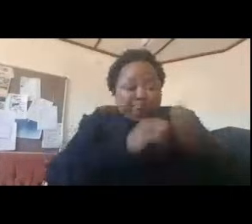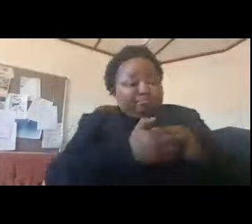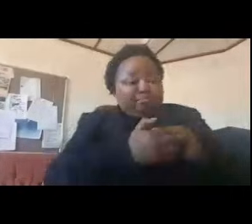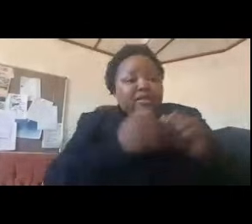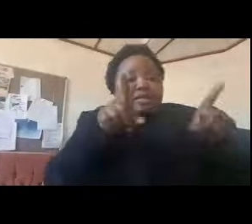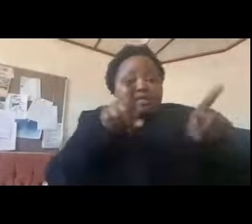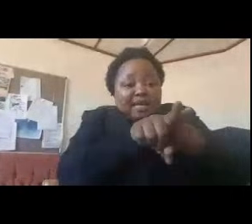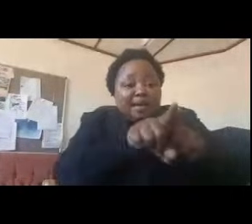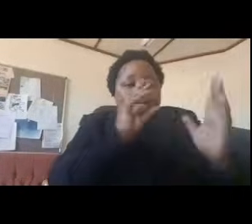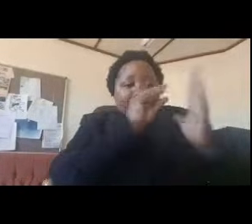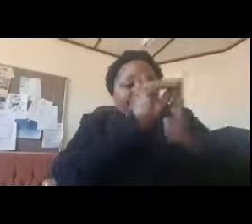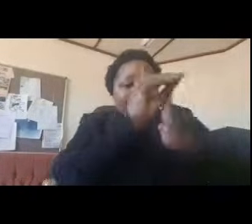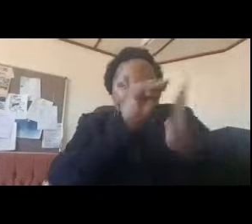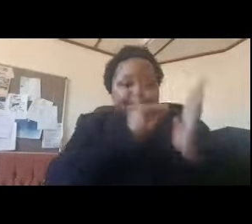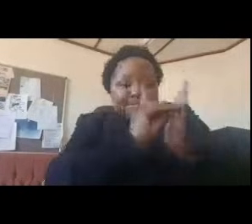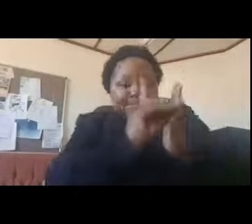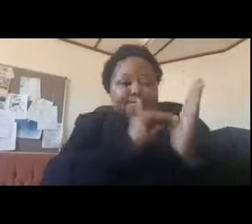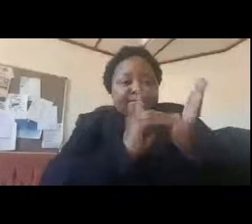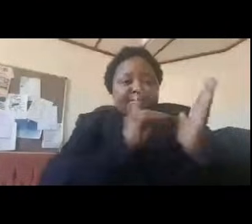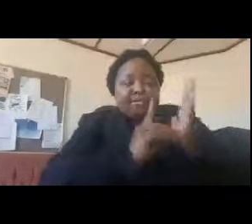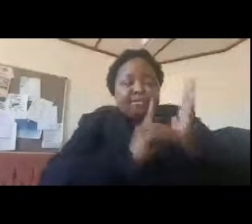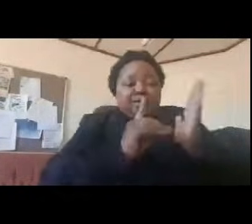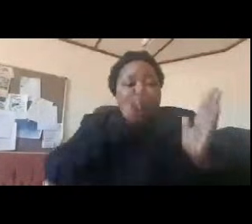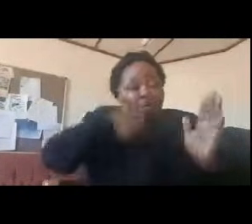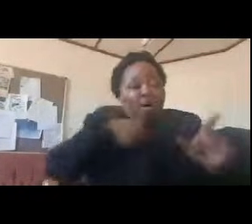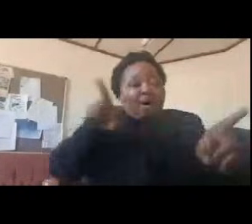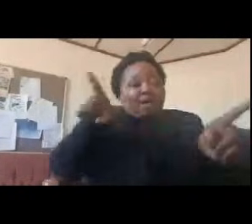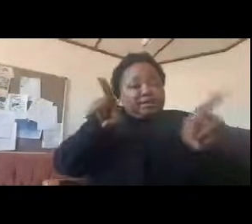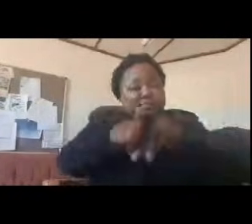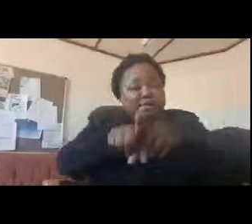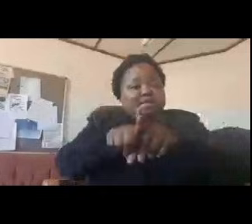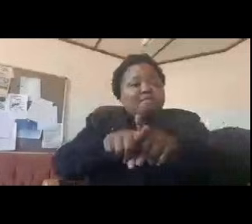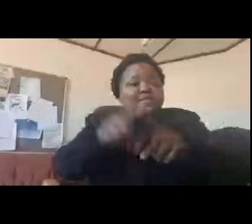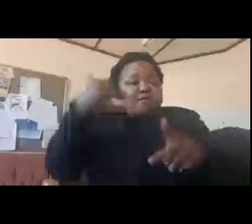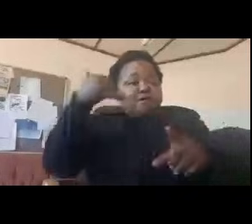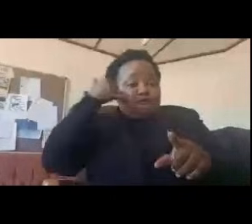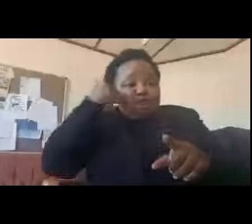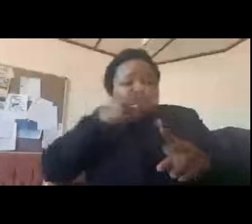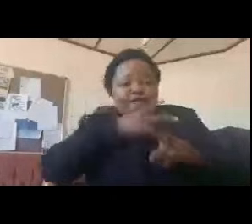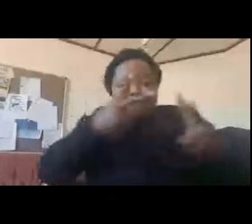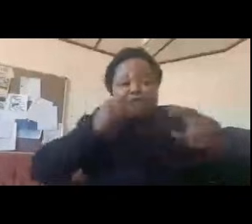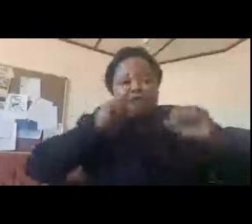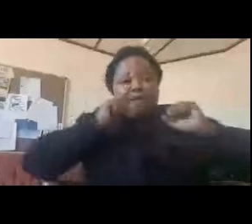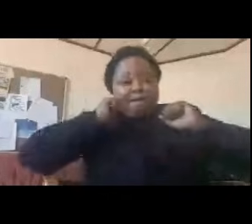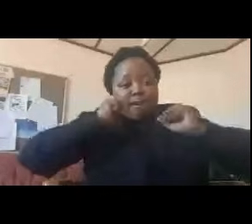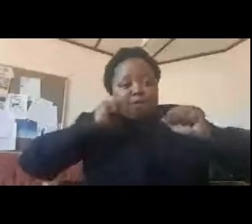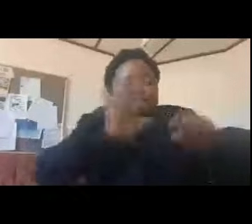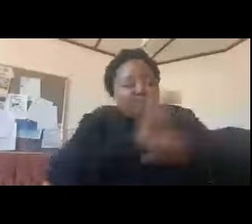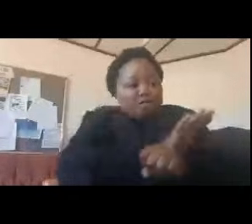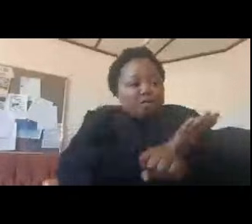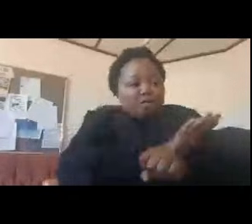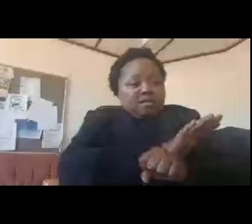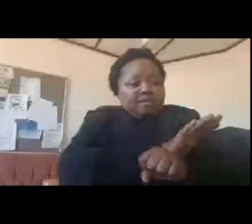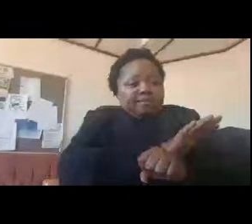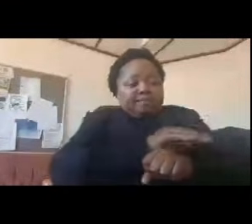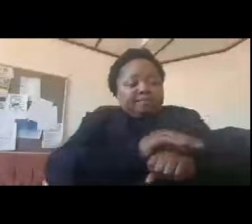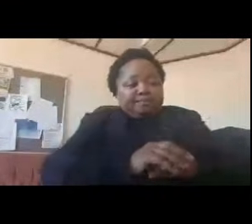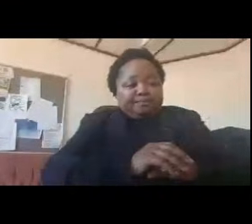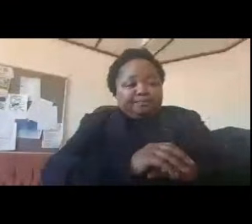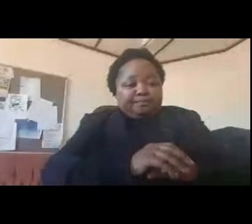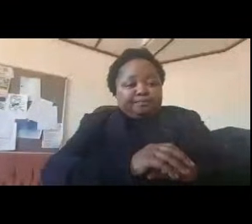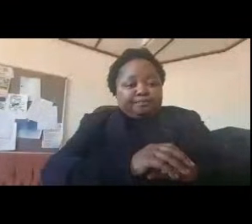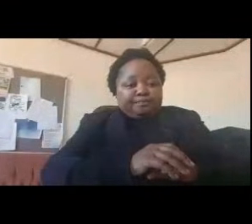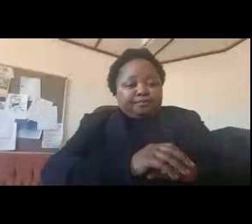institutions are the phone. They are powerful. The shelters are the apps.